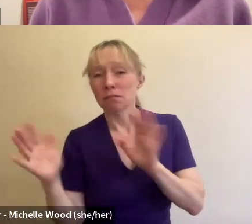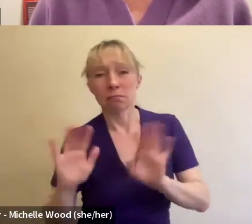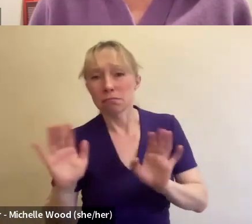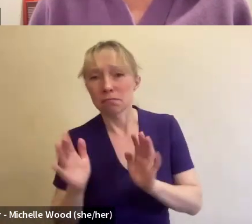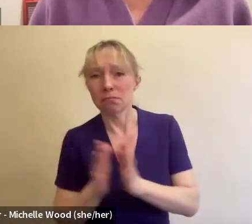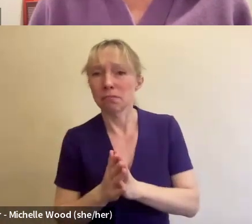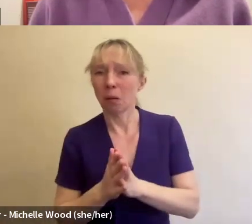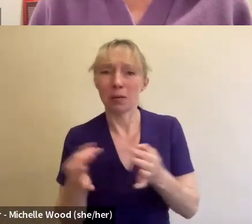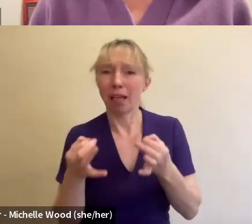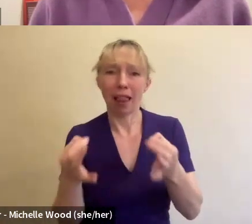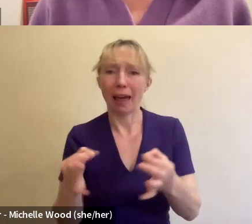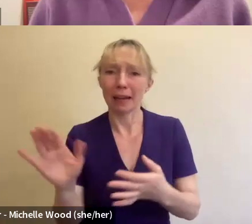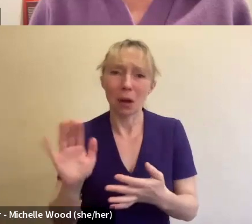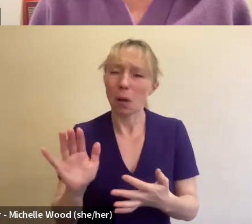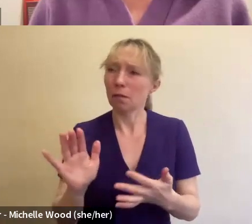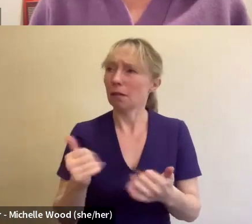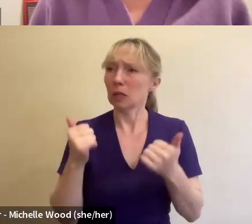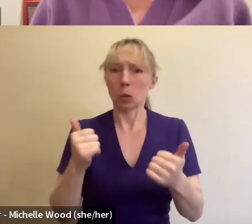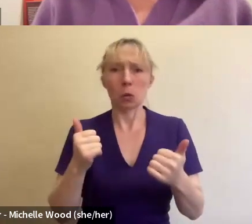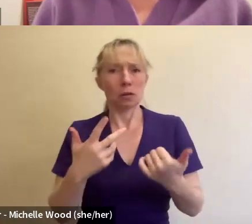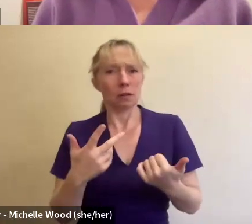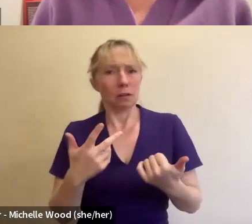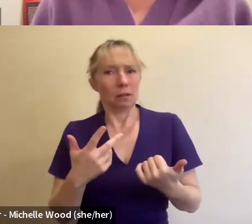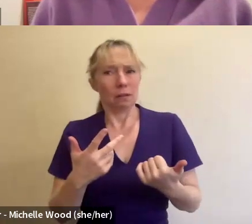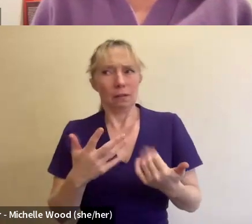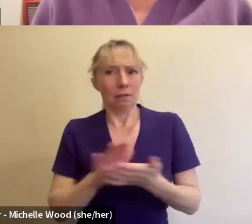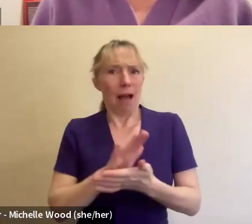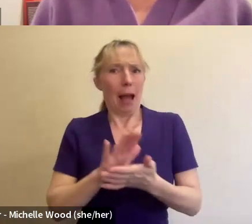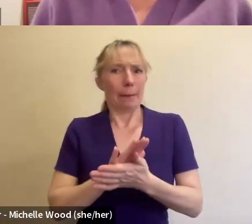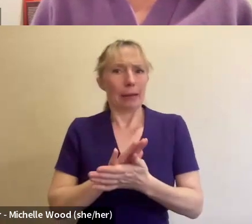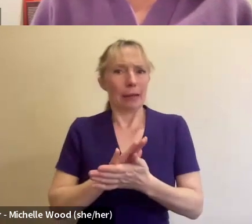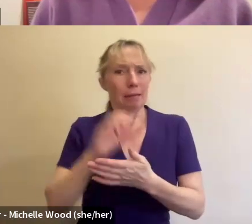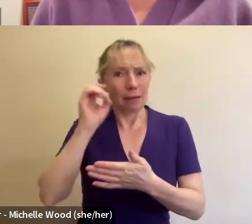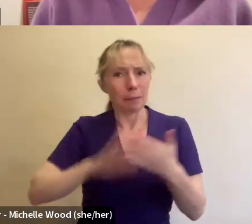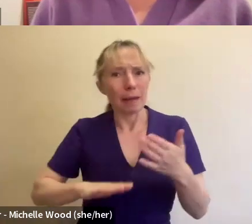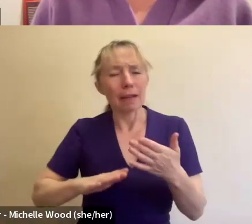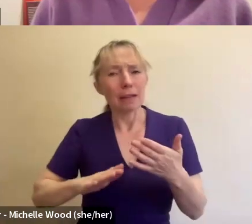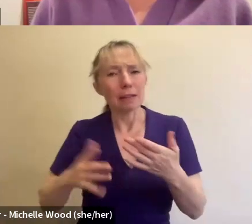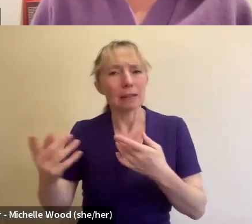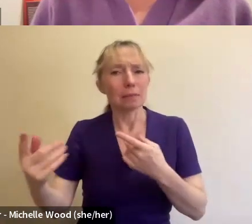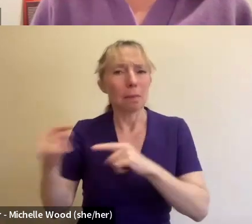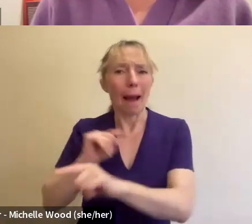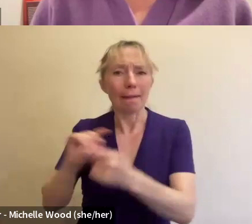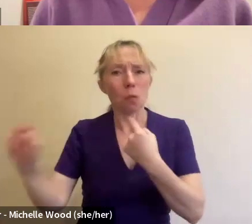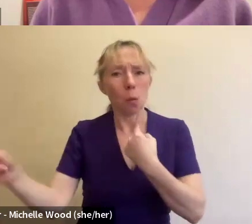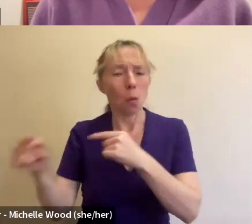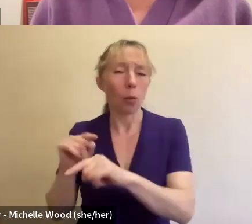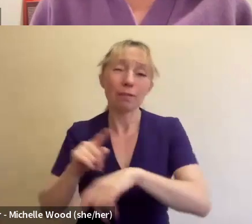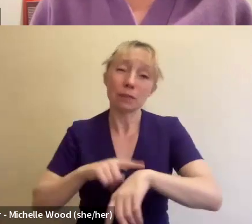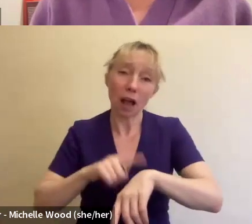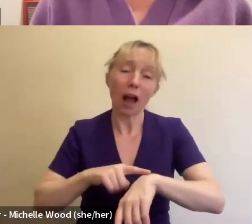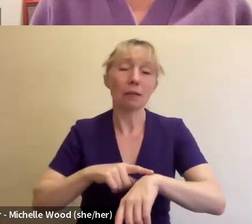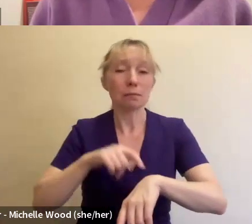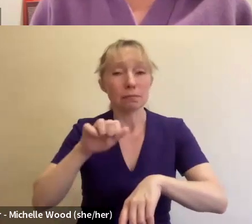form of delay. It's actually a very fulfilling experience doing it, like going back and forth. It takes time, especially if